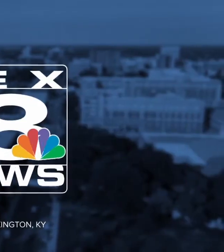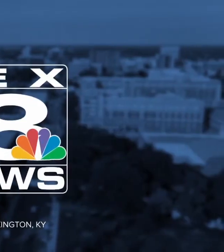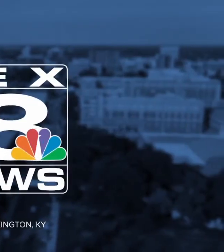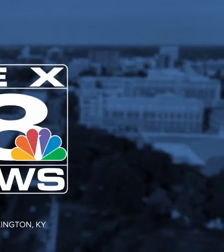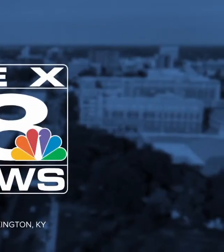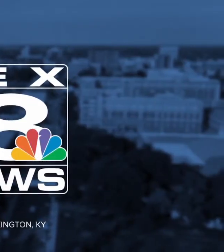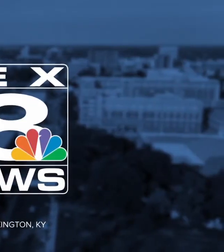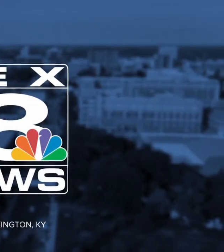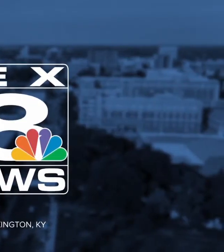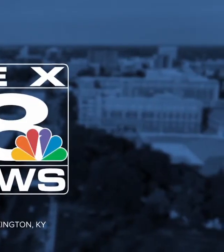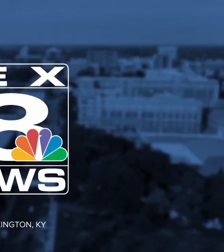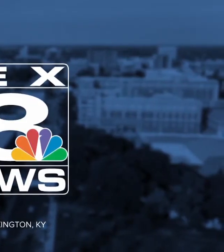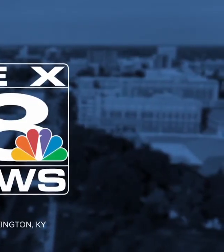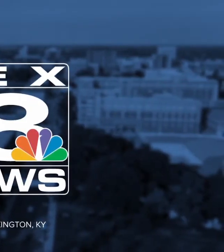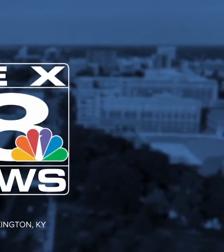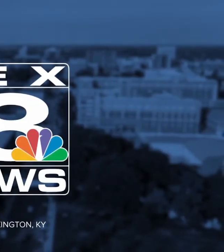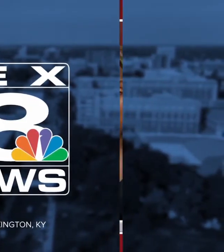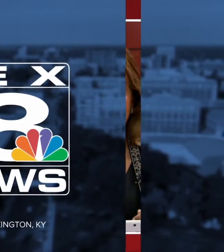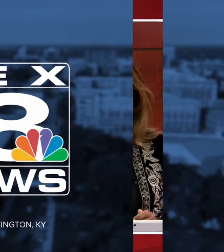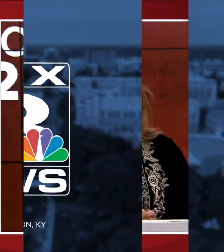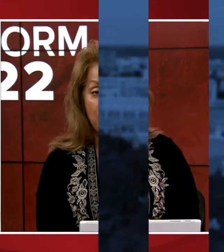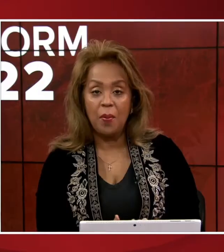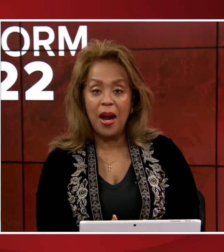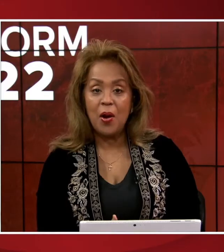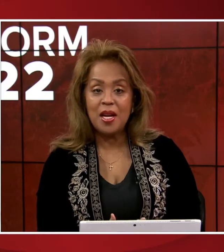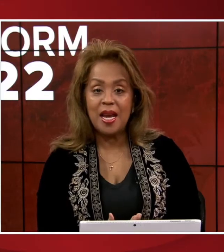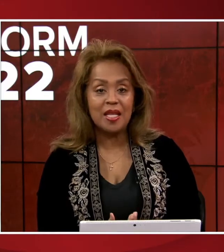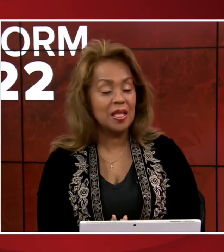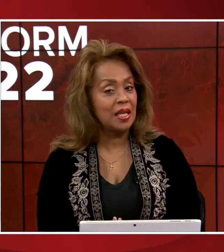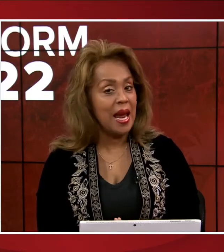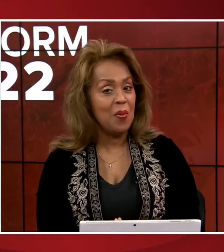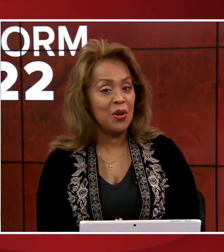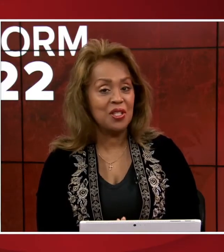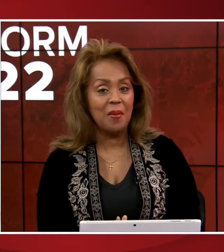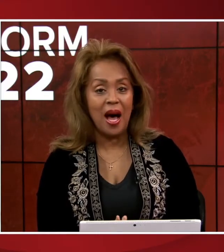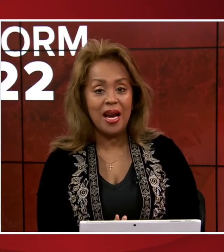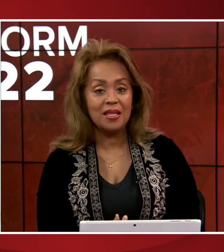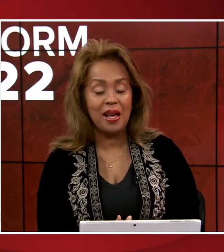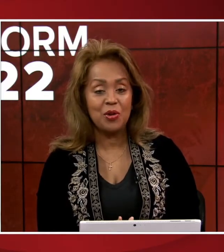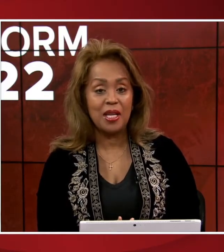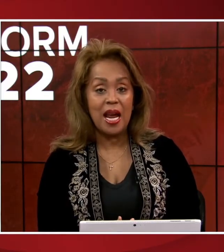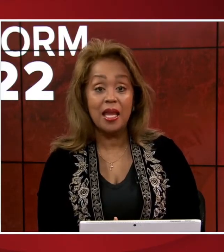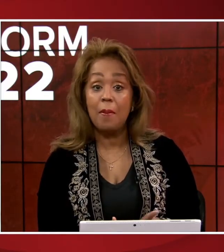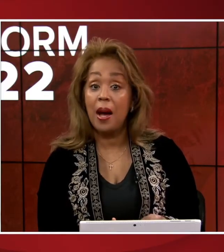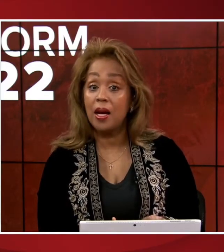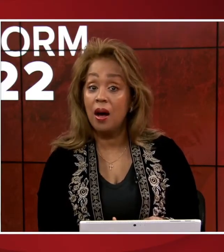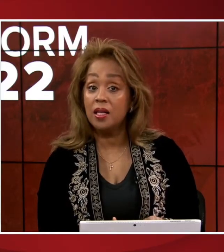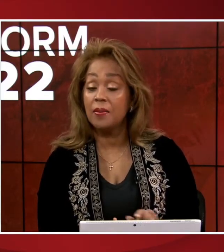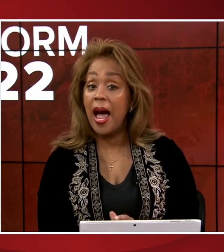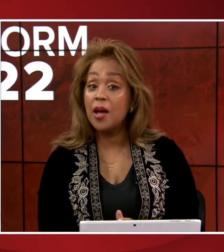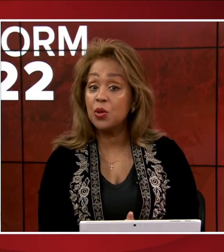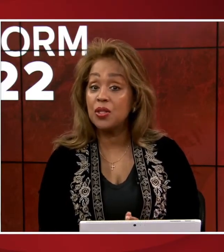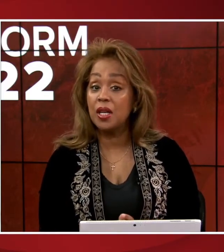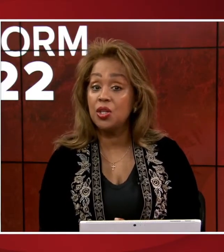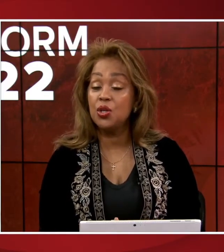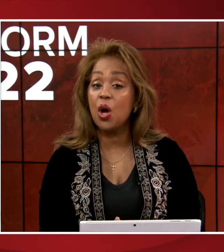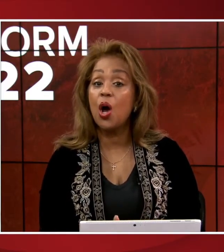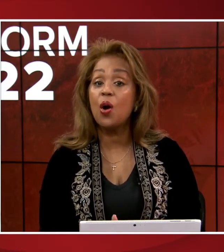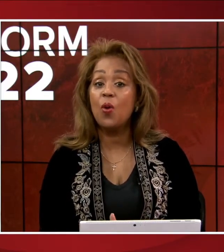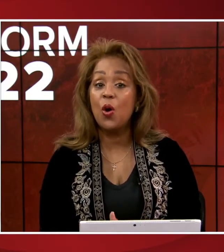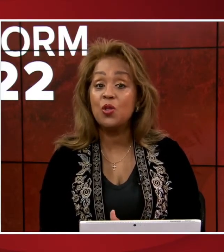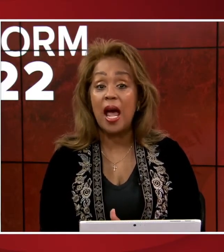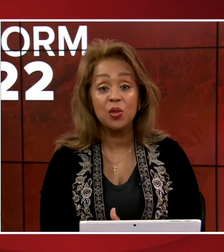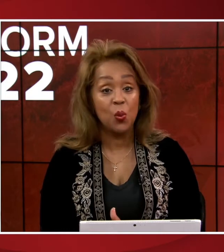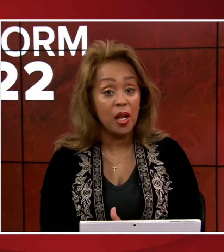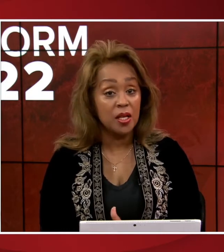LEX 18 News. The Commonwealth preparing to get slammed with some ice later today, and that might cause some hazardous conditions on